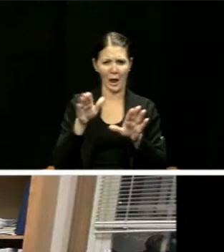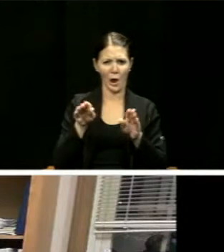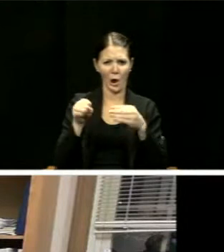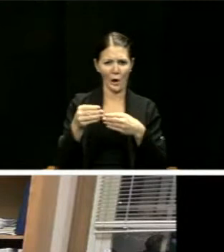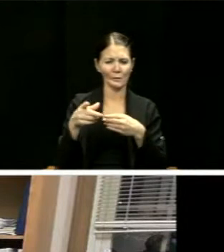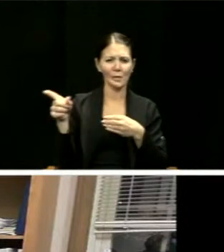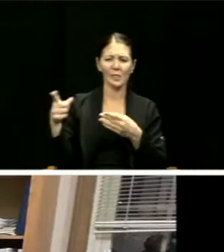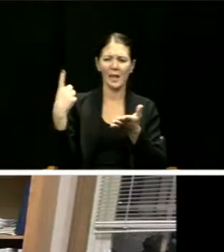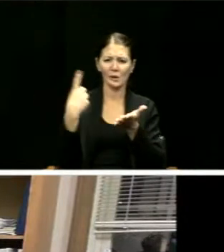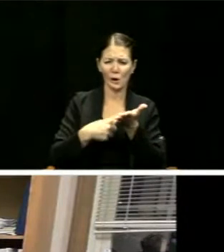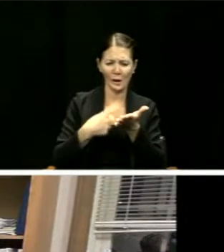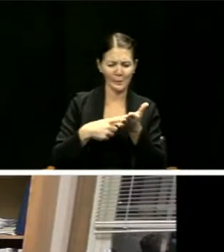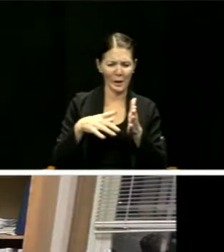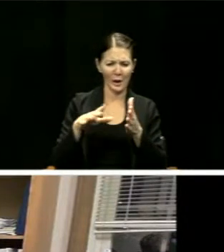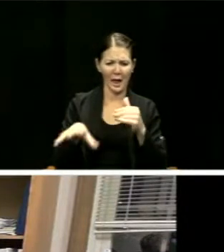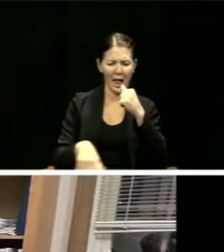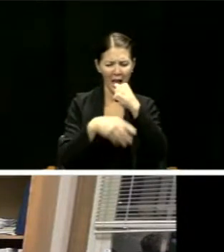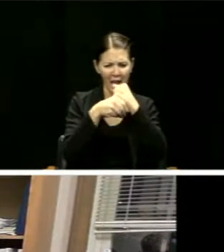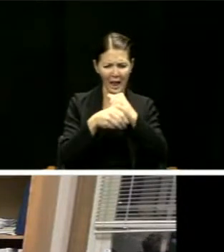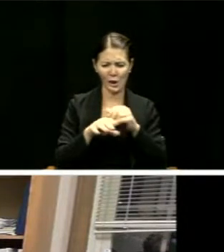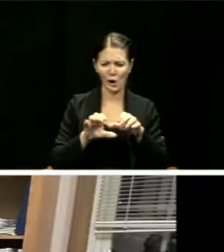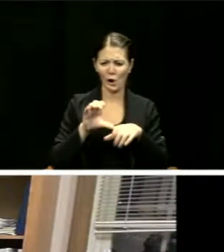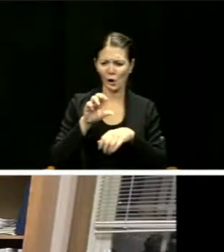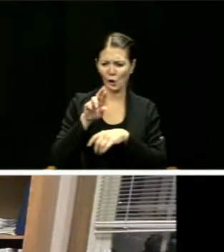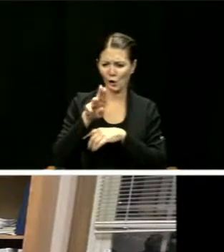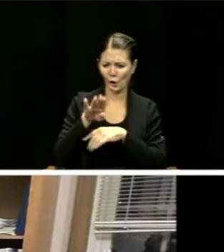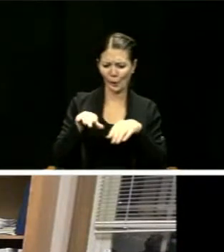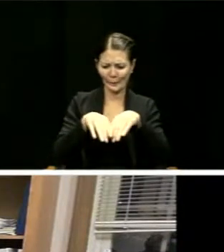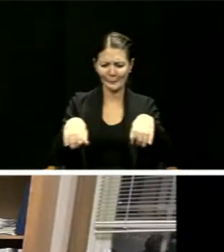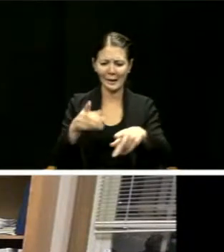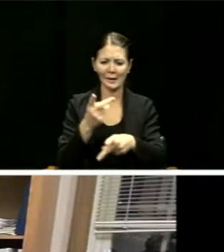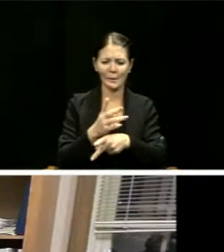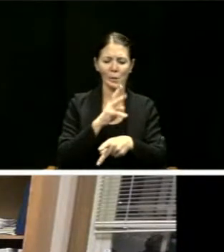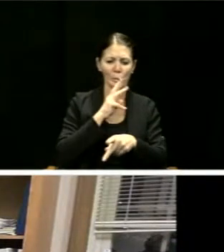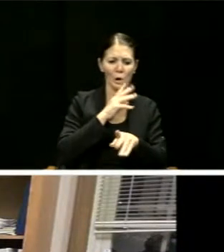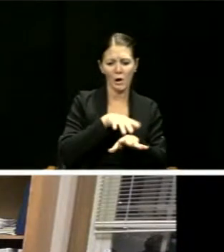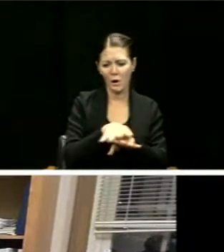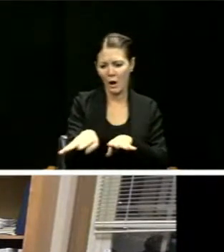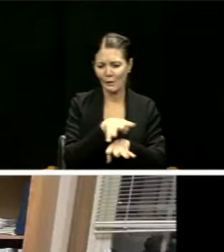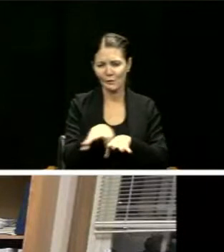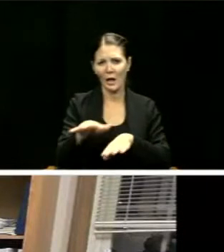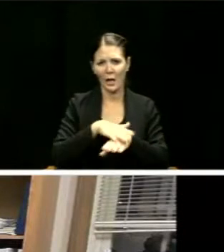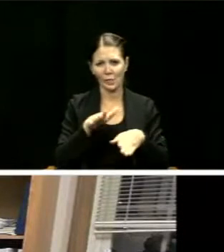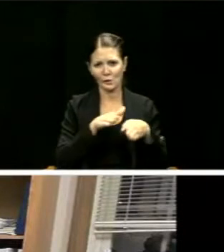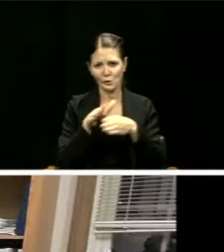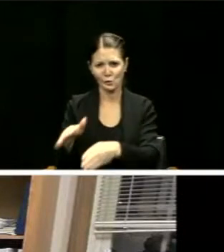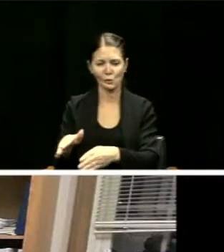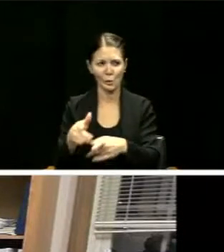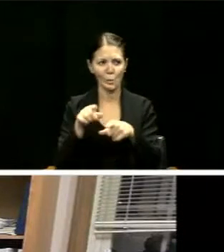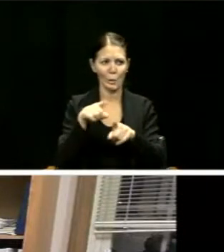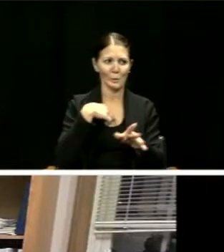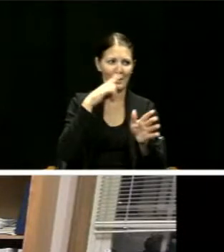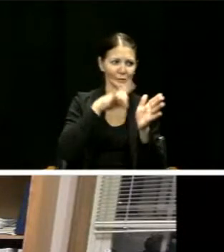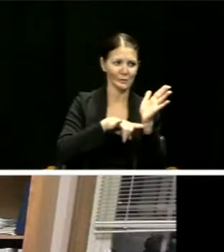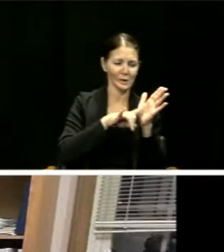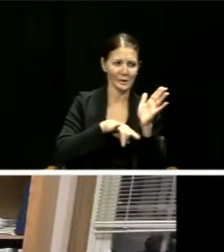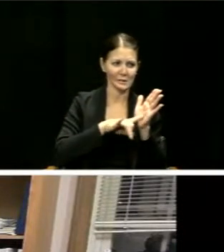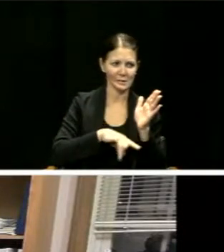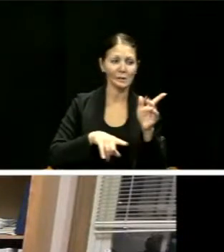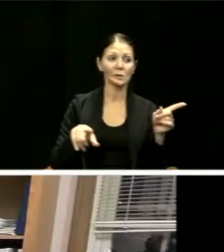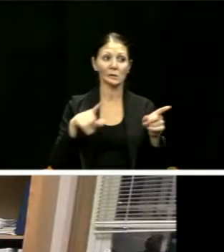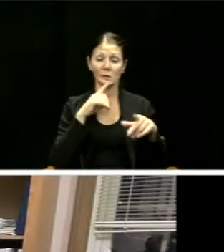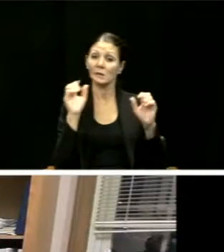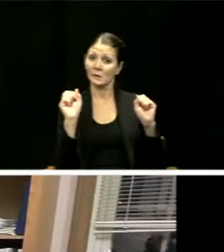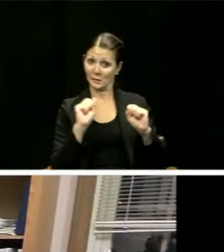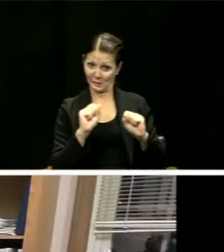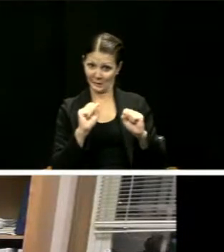adding curbing and trying to keep the runoff in the street while we investigate. Definitely. Adding the